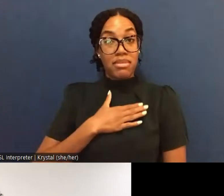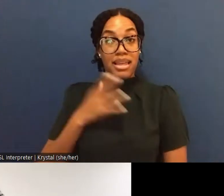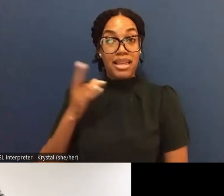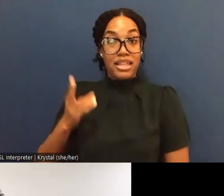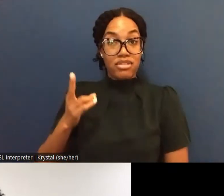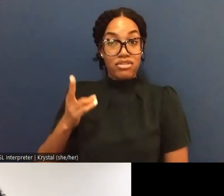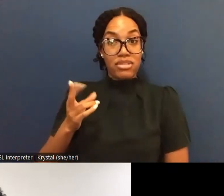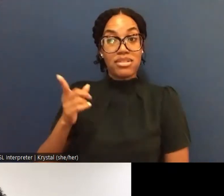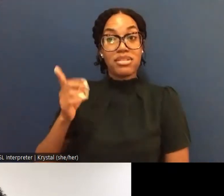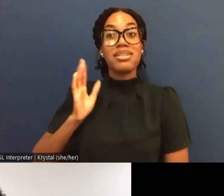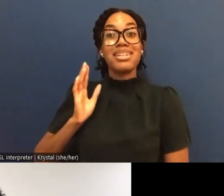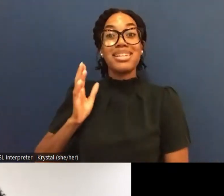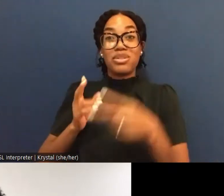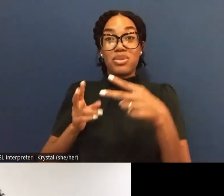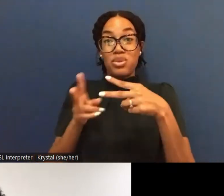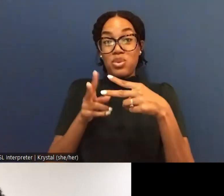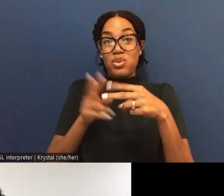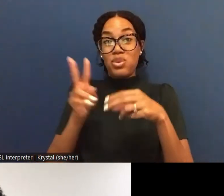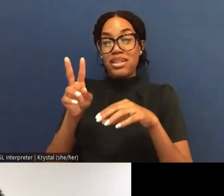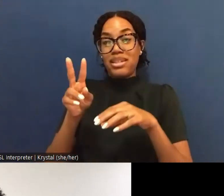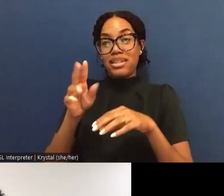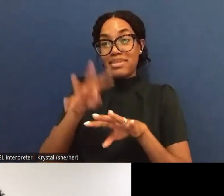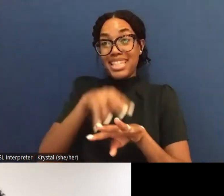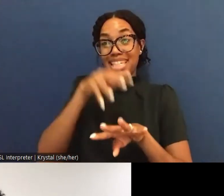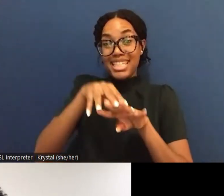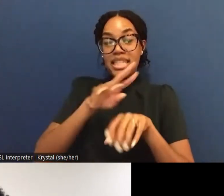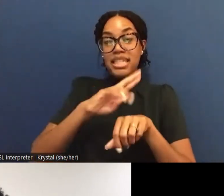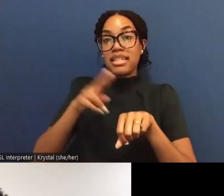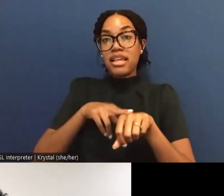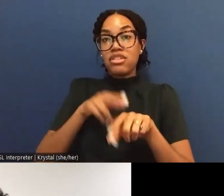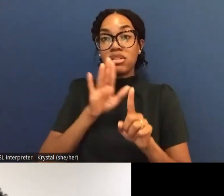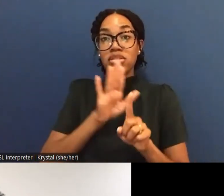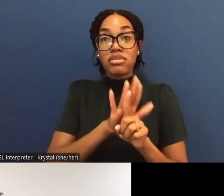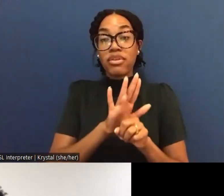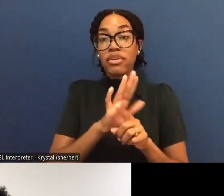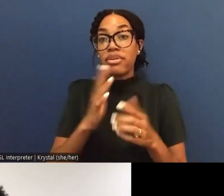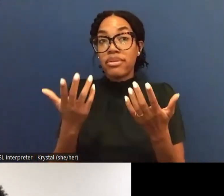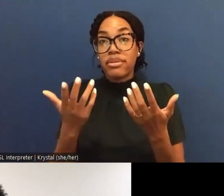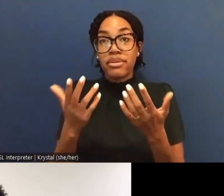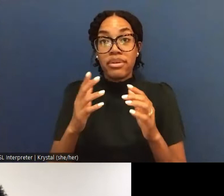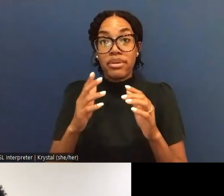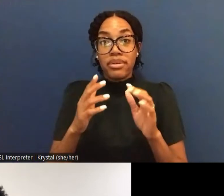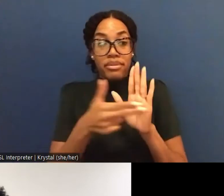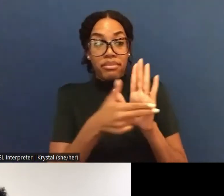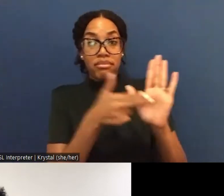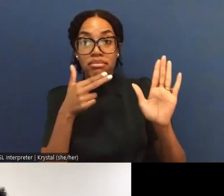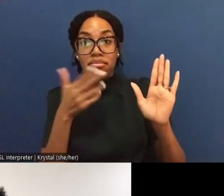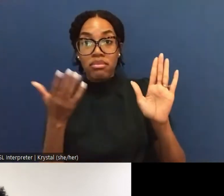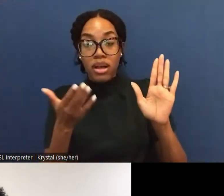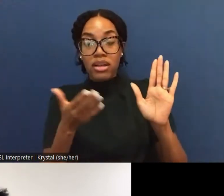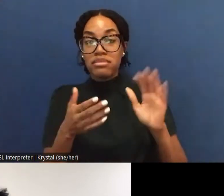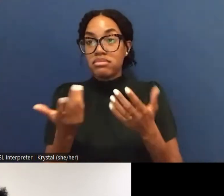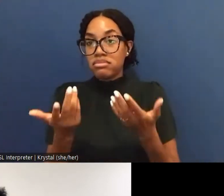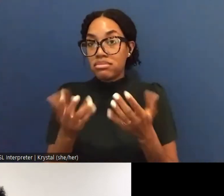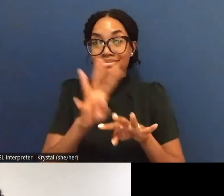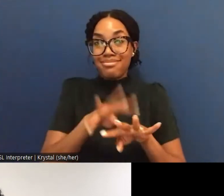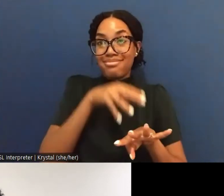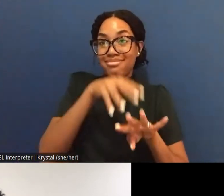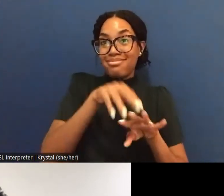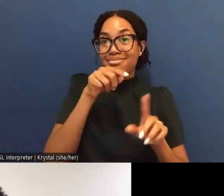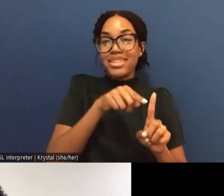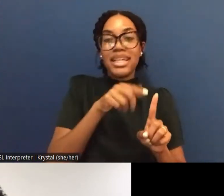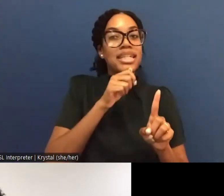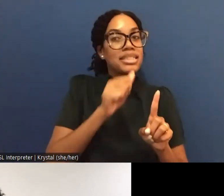Choctaw Indian nations, that is their nationality. They live in a nation that is sovereign, that is not considered part of the